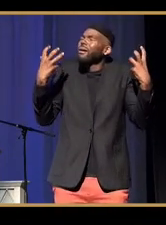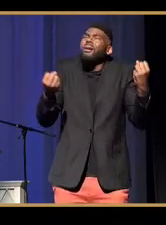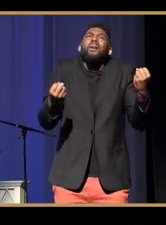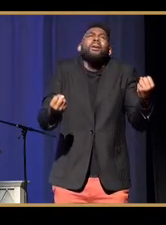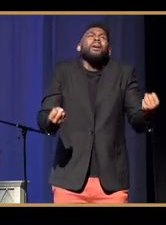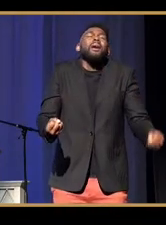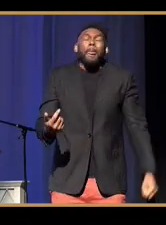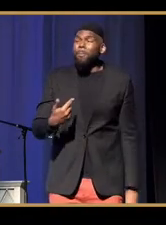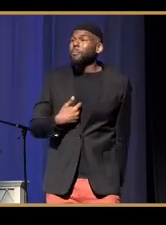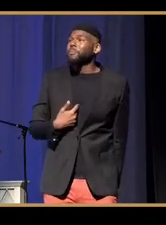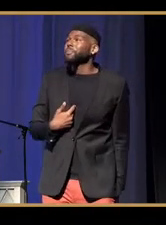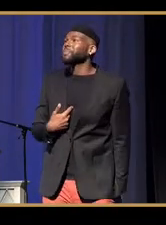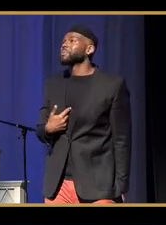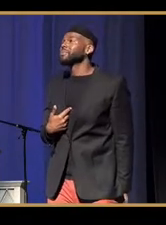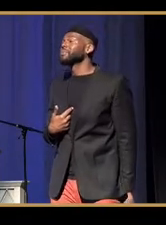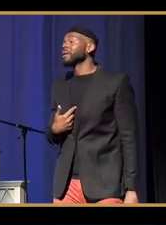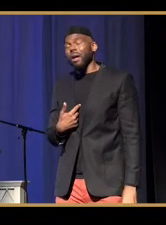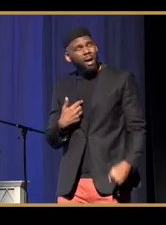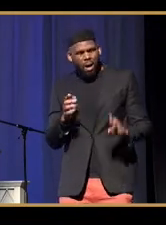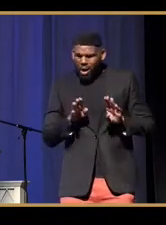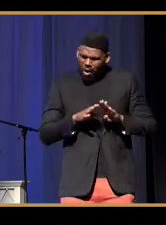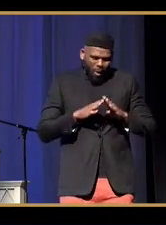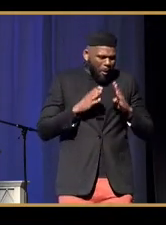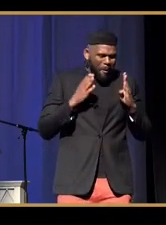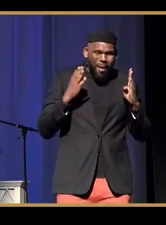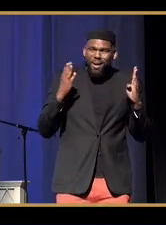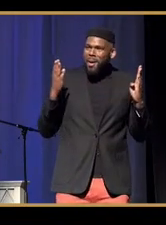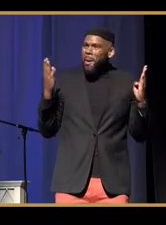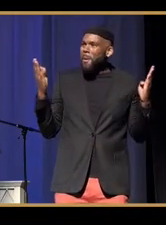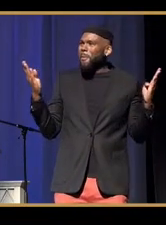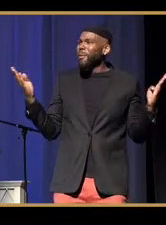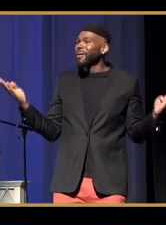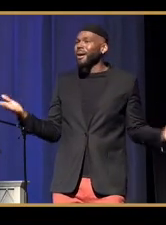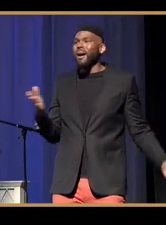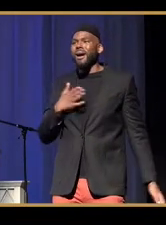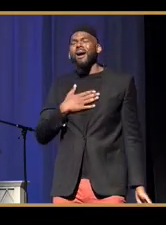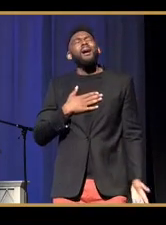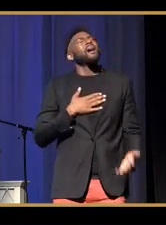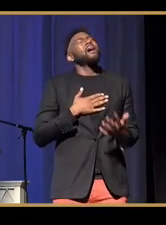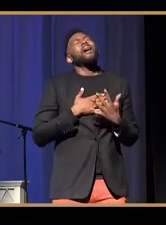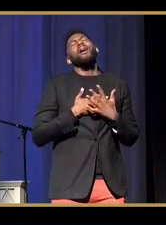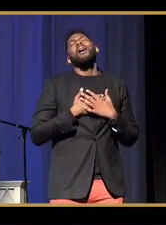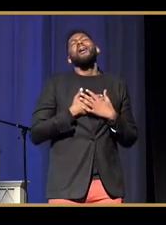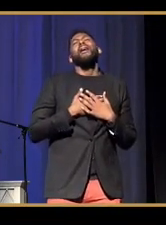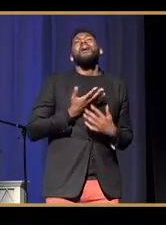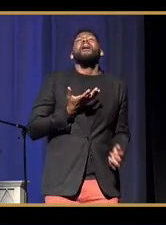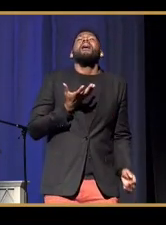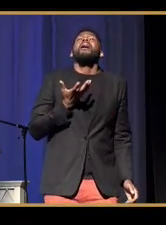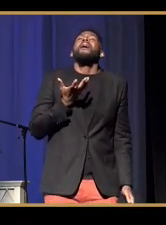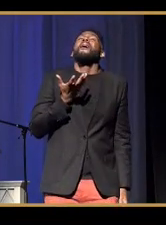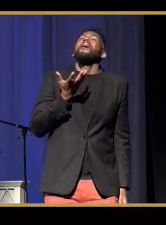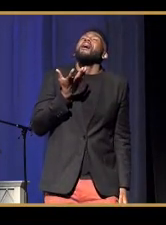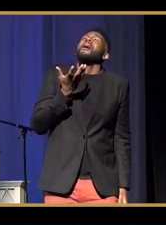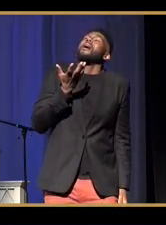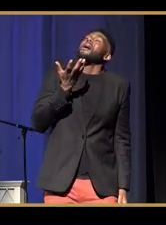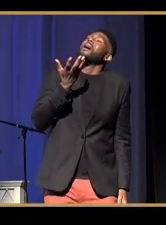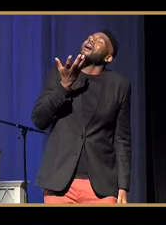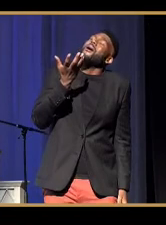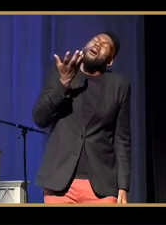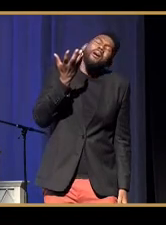I'm sure I open up my